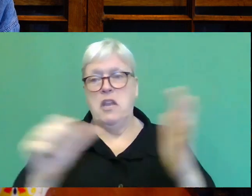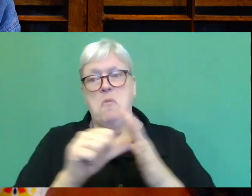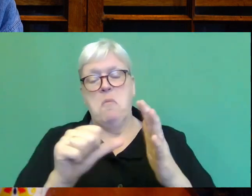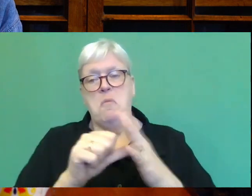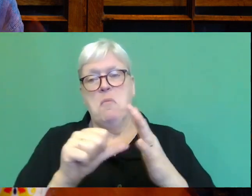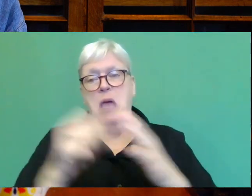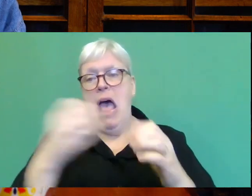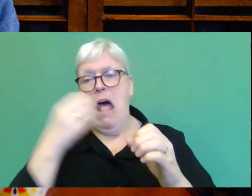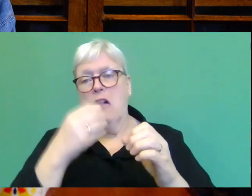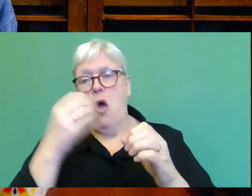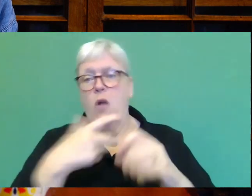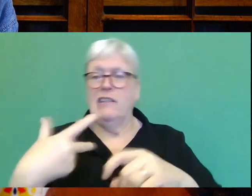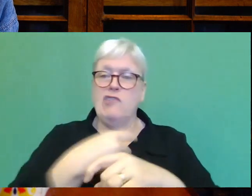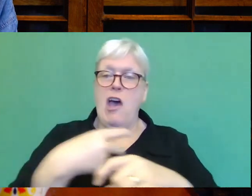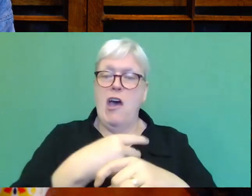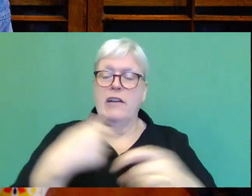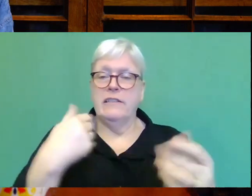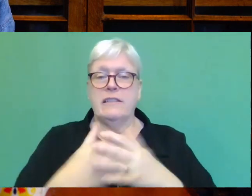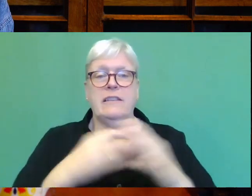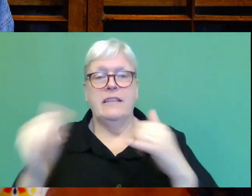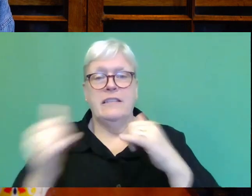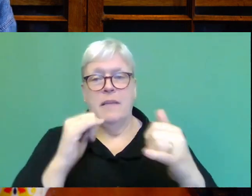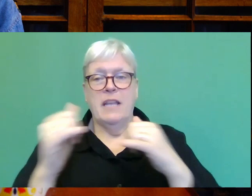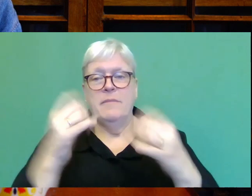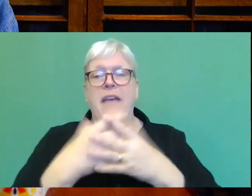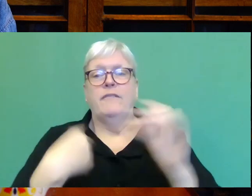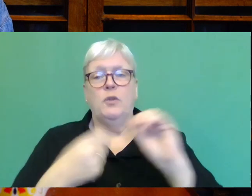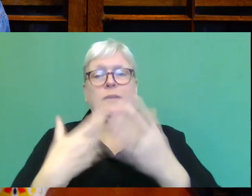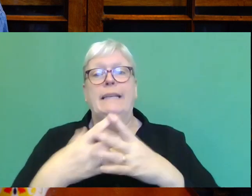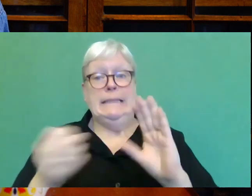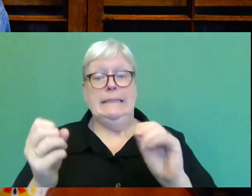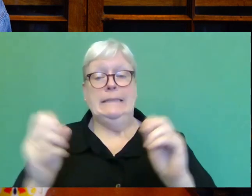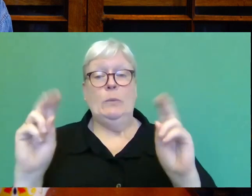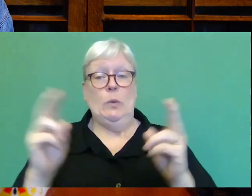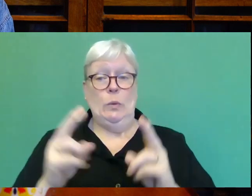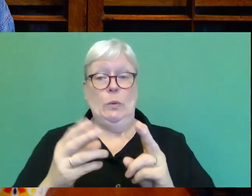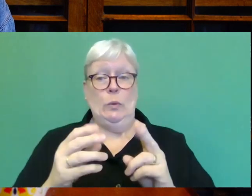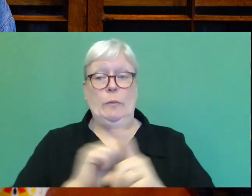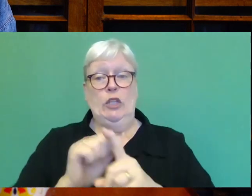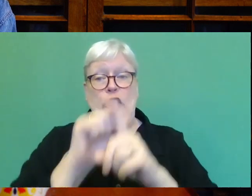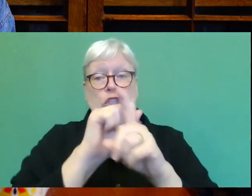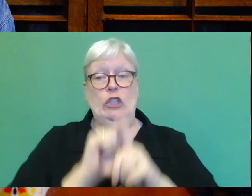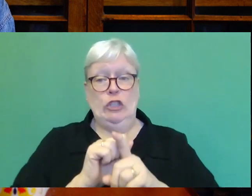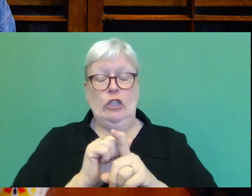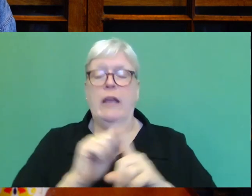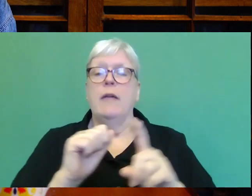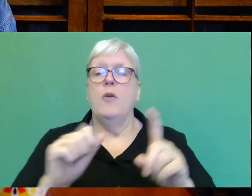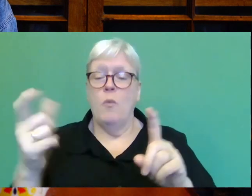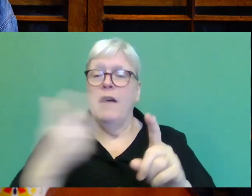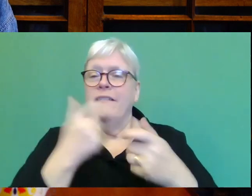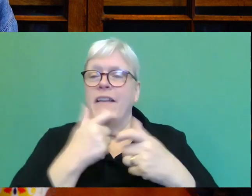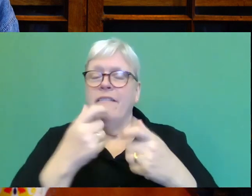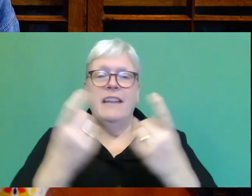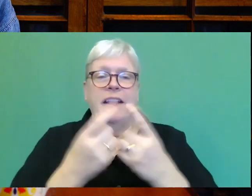there's obfuscation to be done with certain characters there. One of the funniest things with the legal read is there's a point in the book where